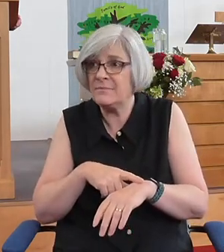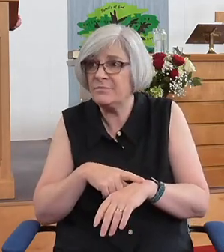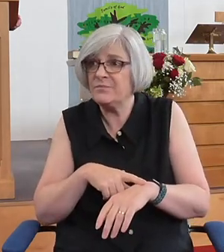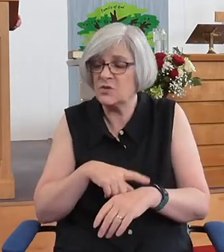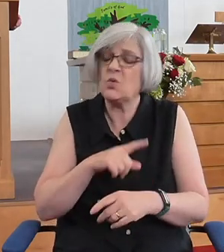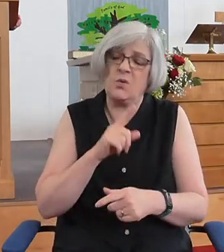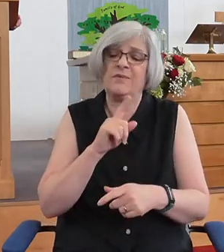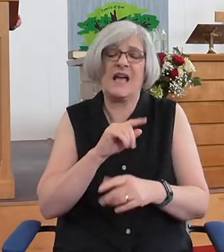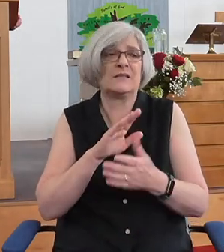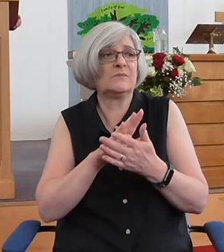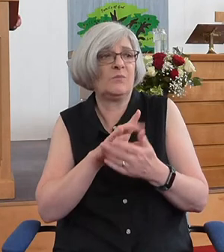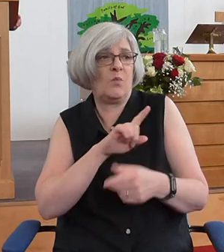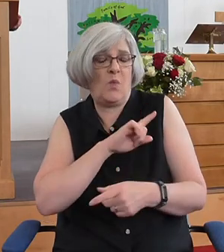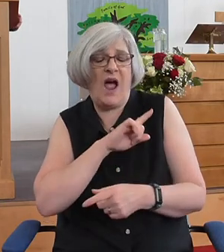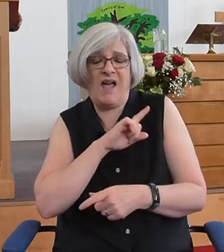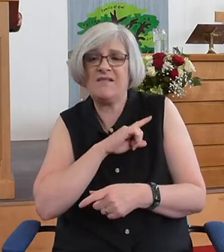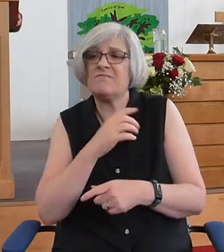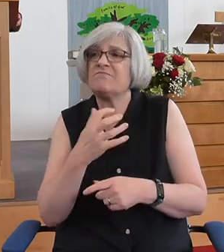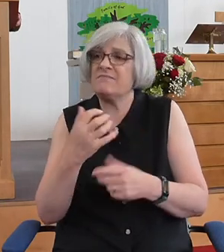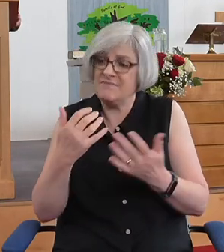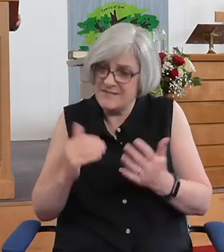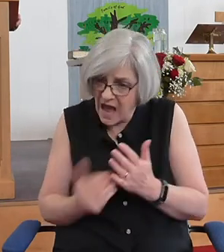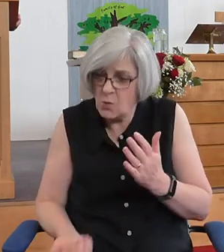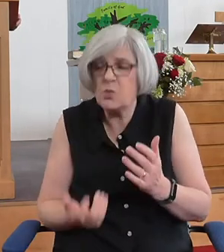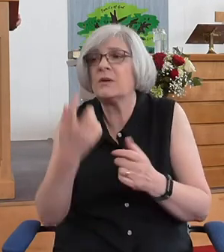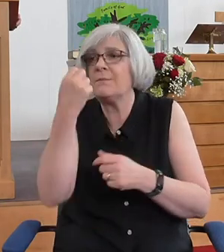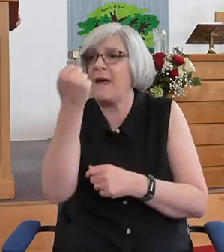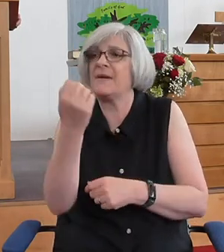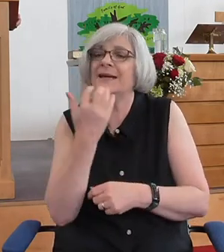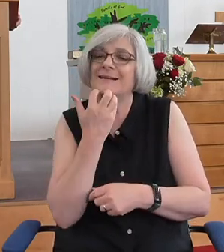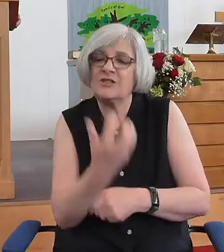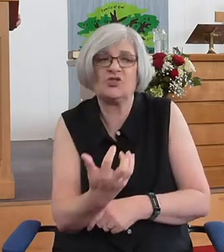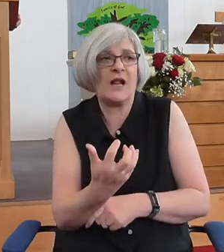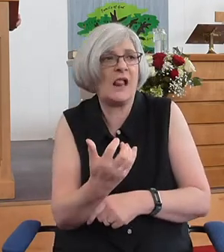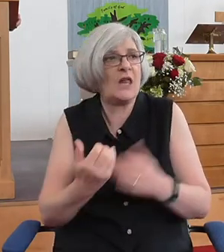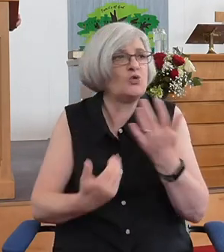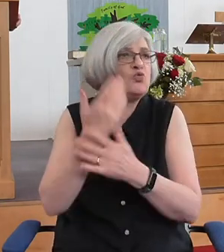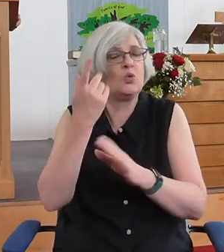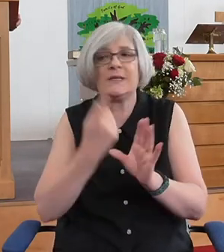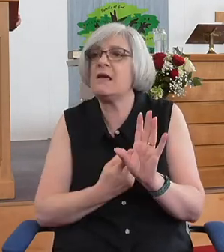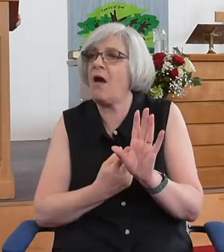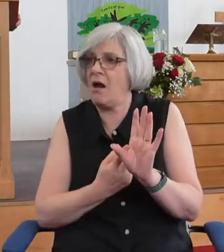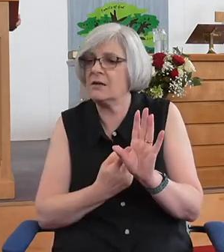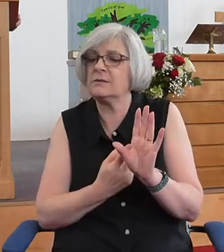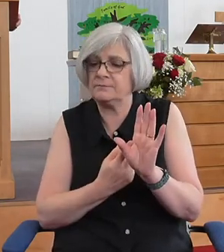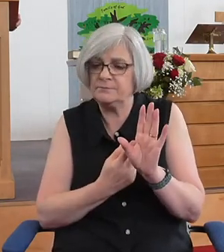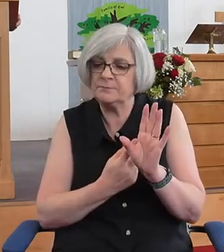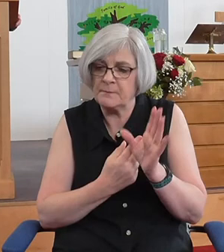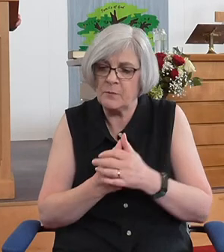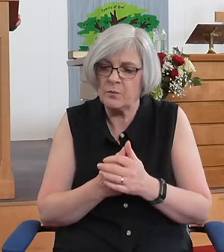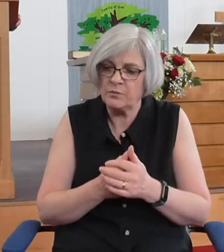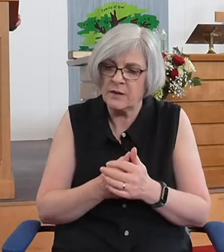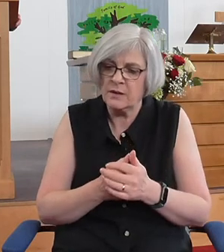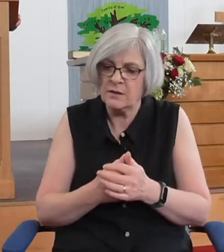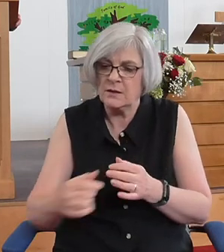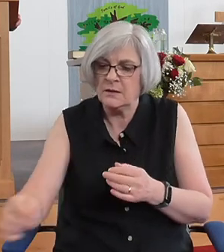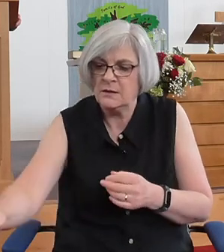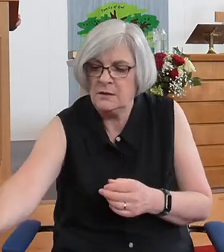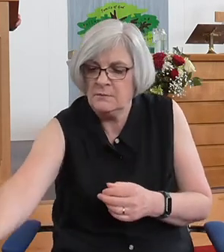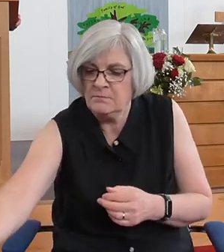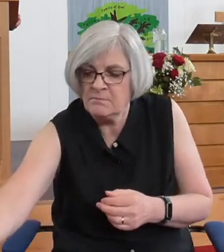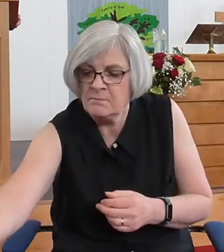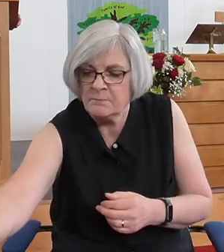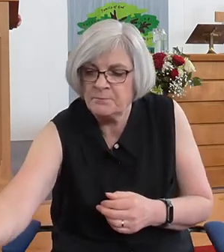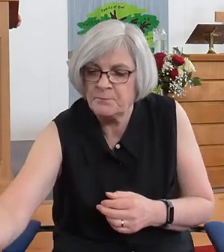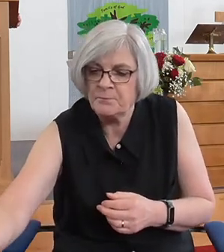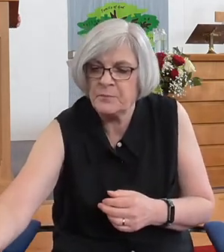Israel's religious New Year reminded Israel that its life as the people of God was grounded